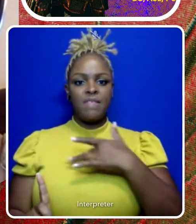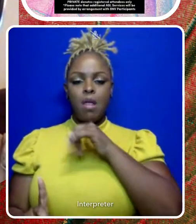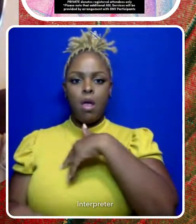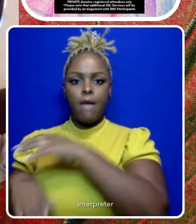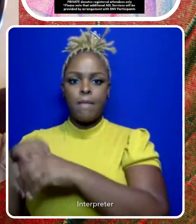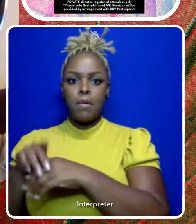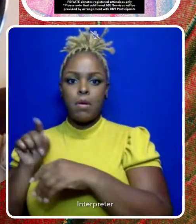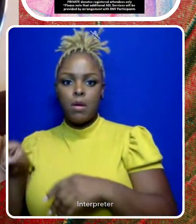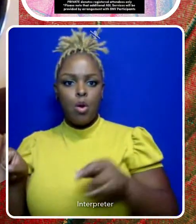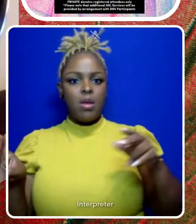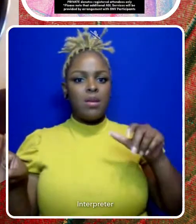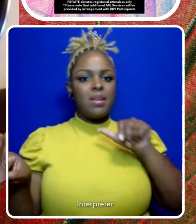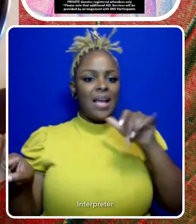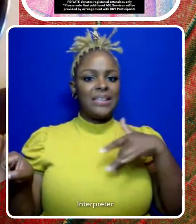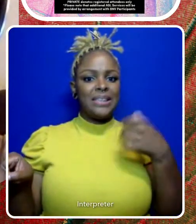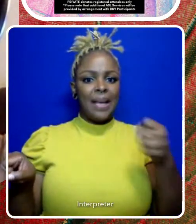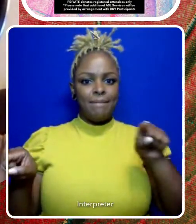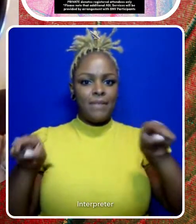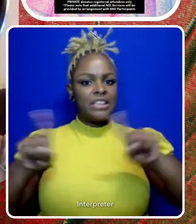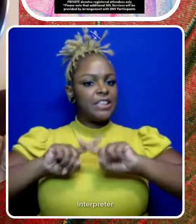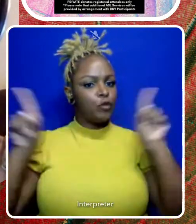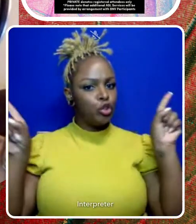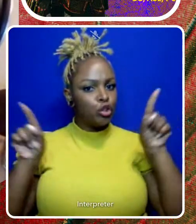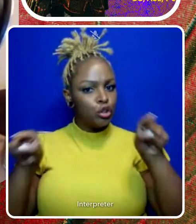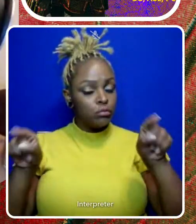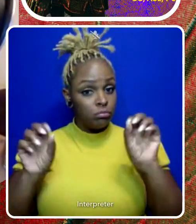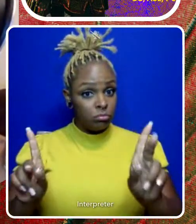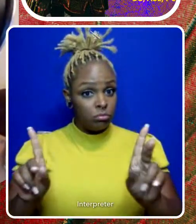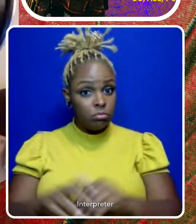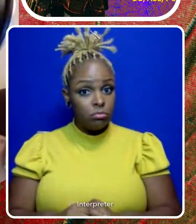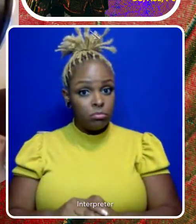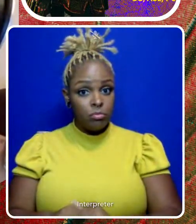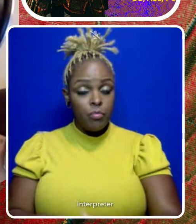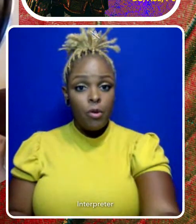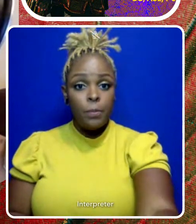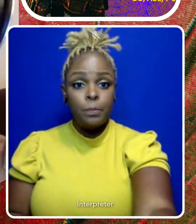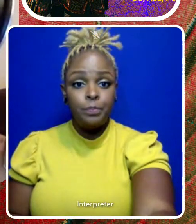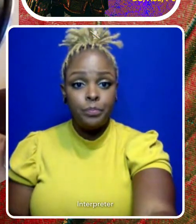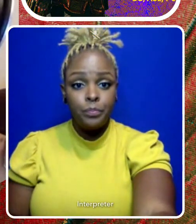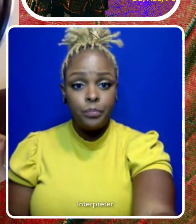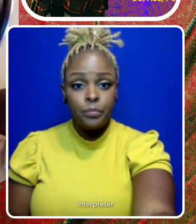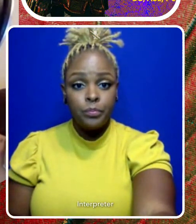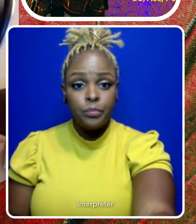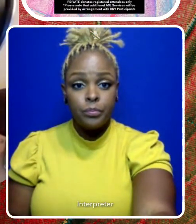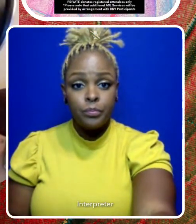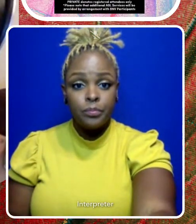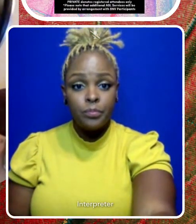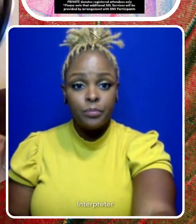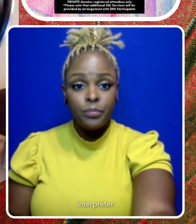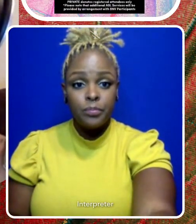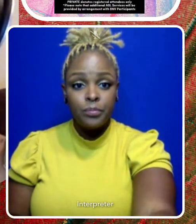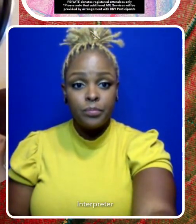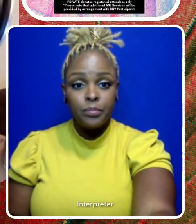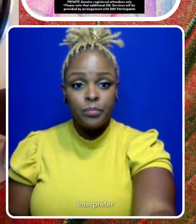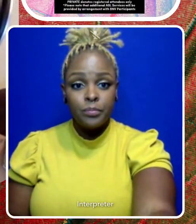Mm, mm. All right. With all that being said, are you all ready for a poetry